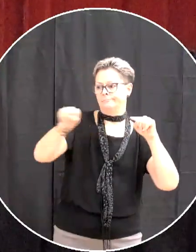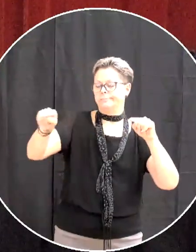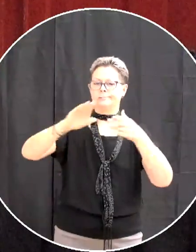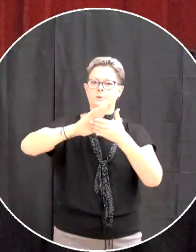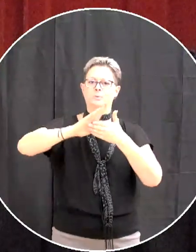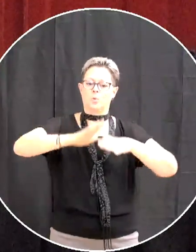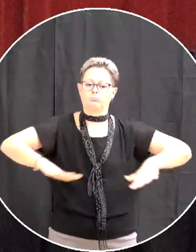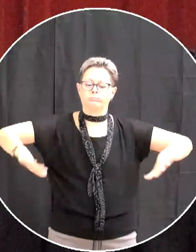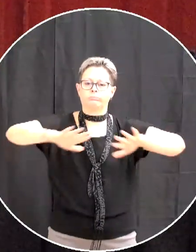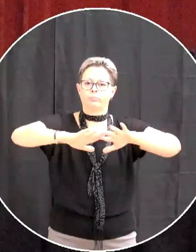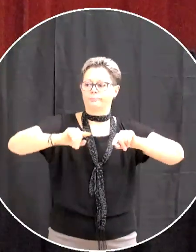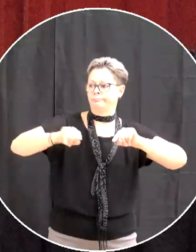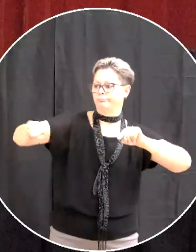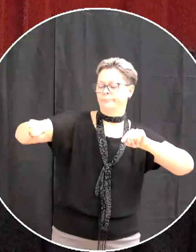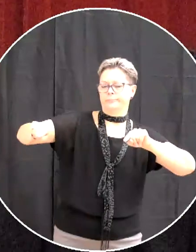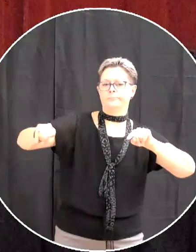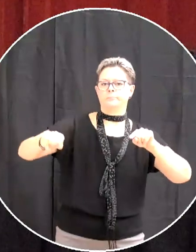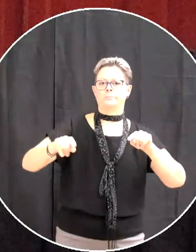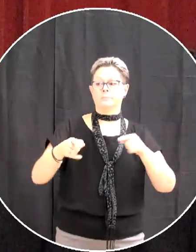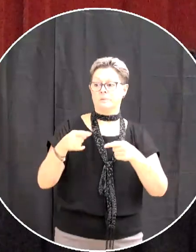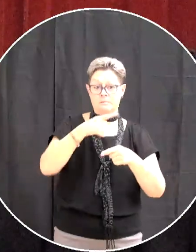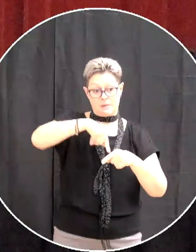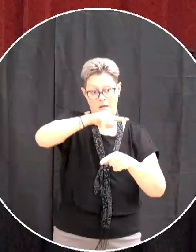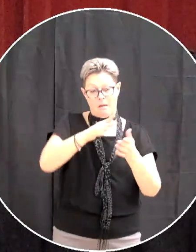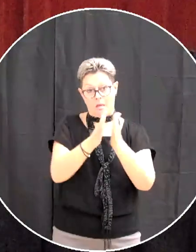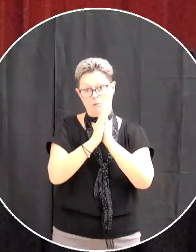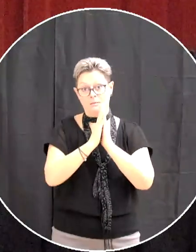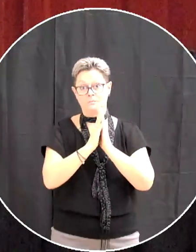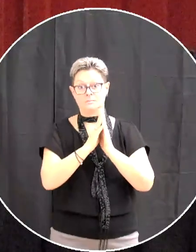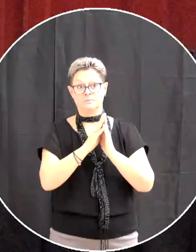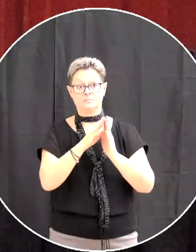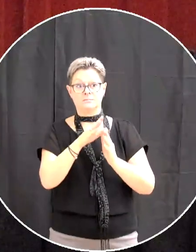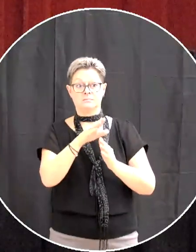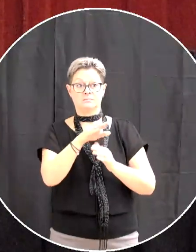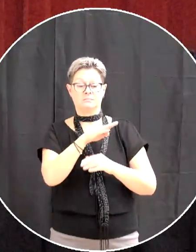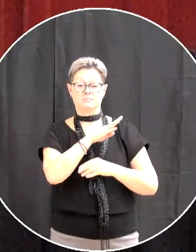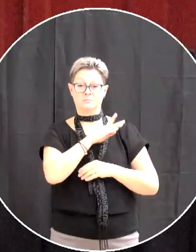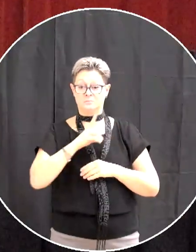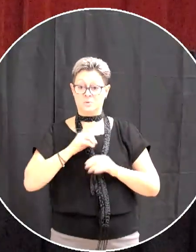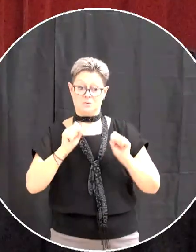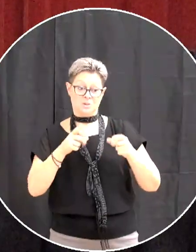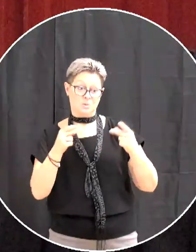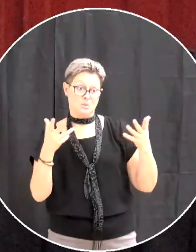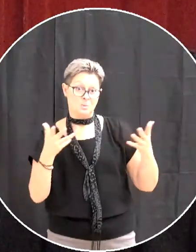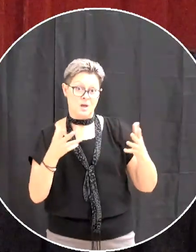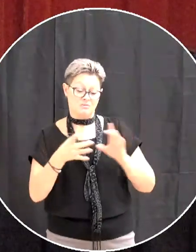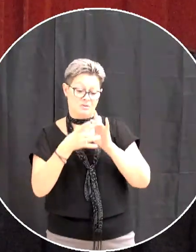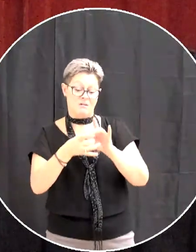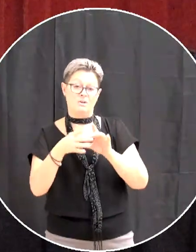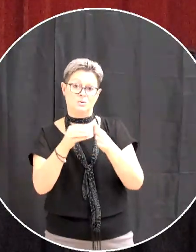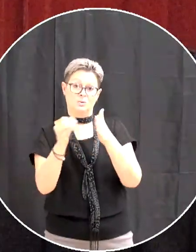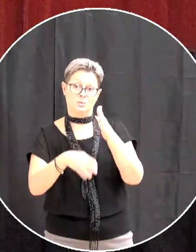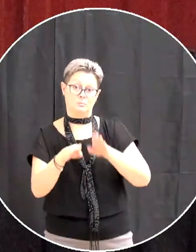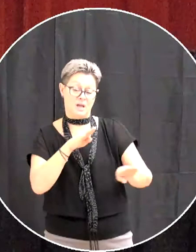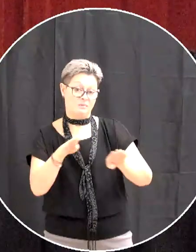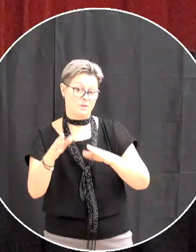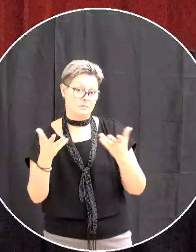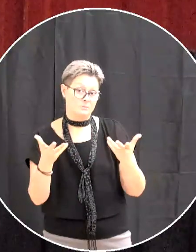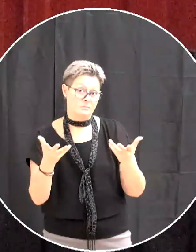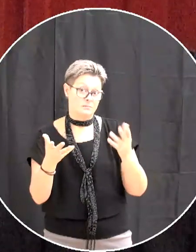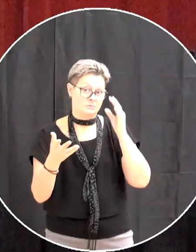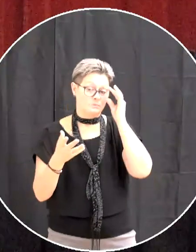asked staff to explore what the district is able to do regarding inappropriate student behaviour off school